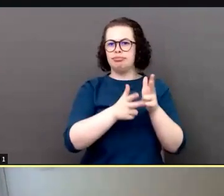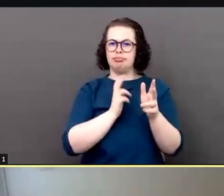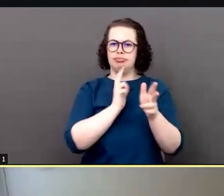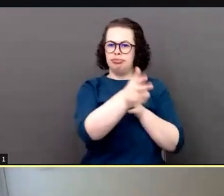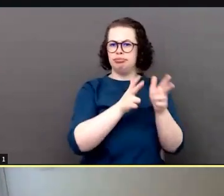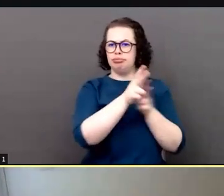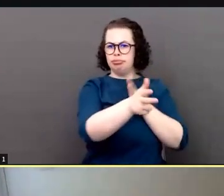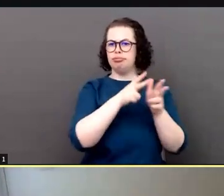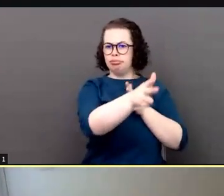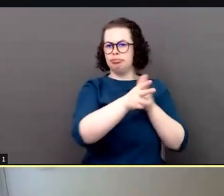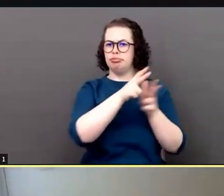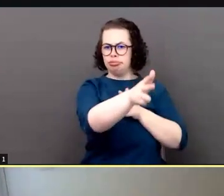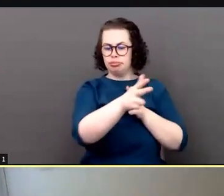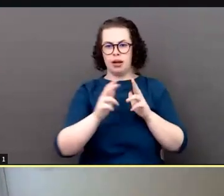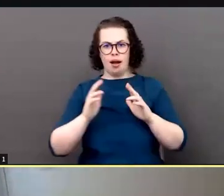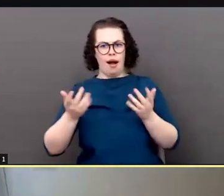congestion,